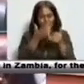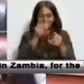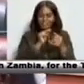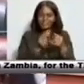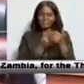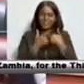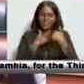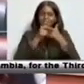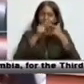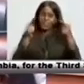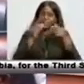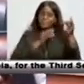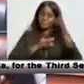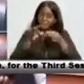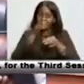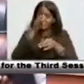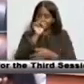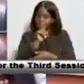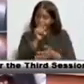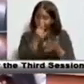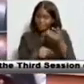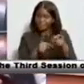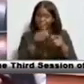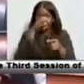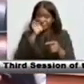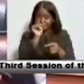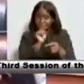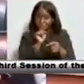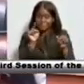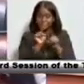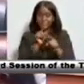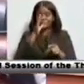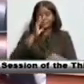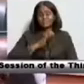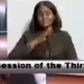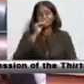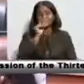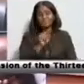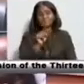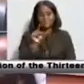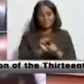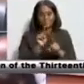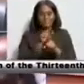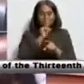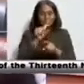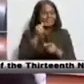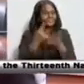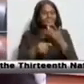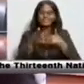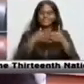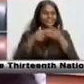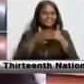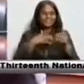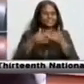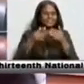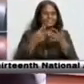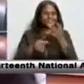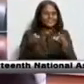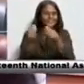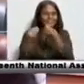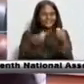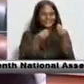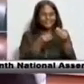have a broadened definition of corruption. Corruption, Madam Speaker, He is not the mayor taking or giving of